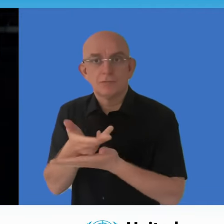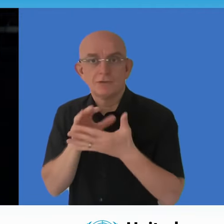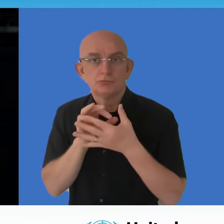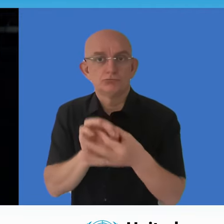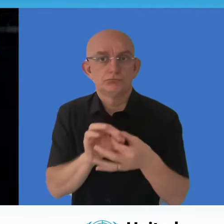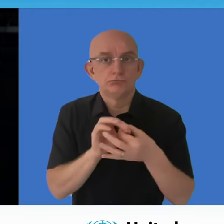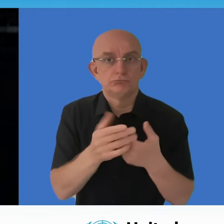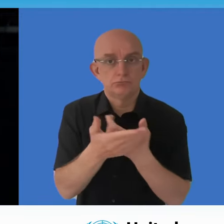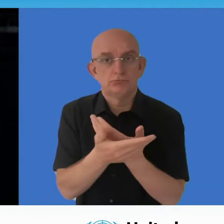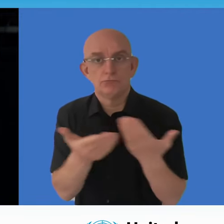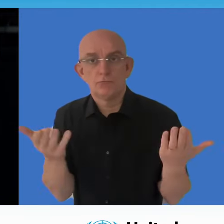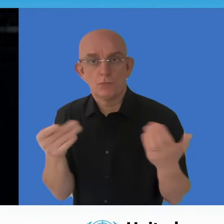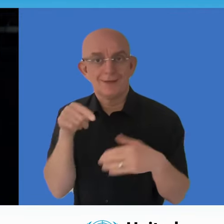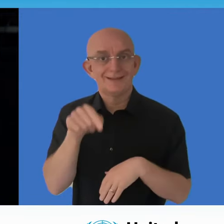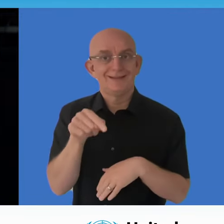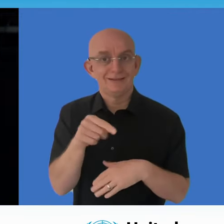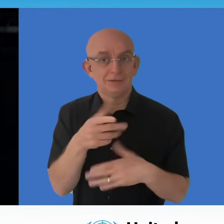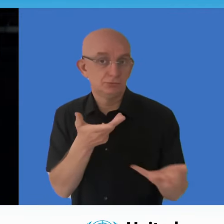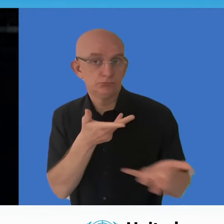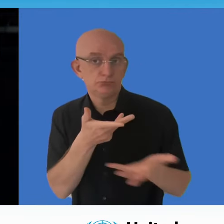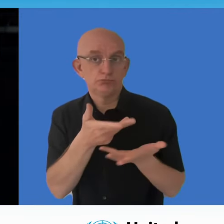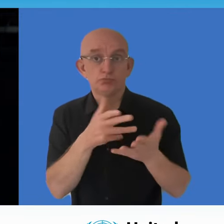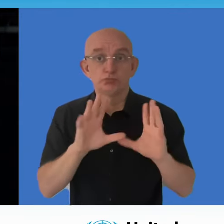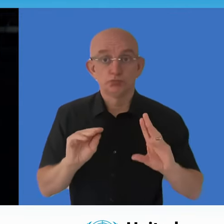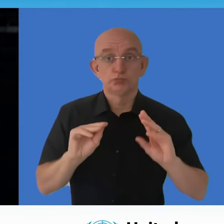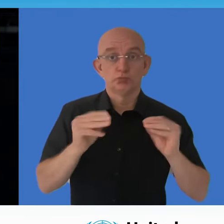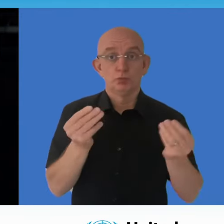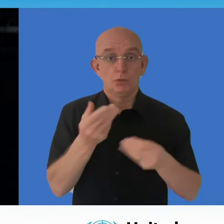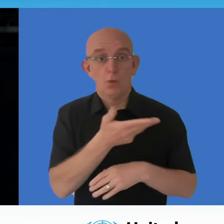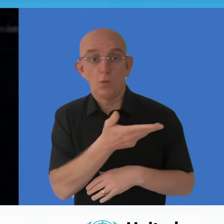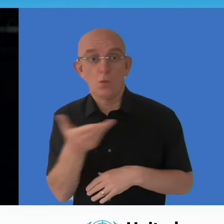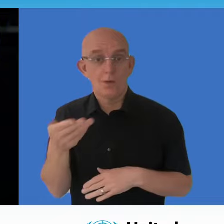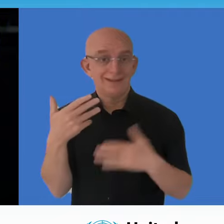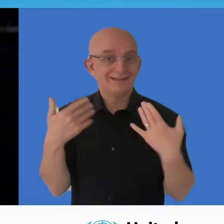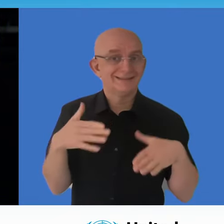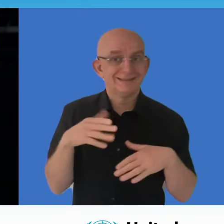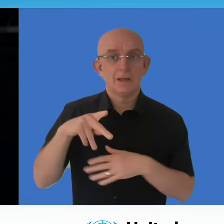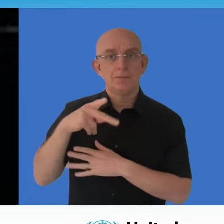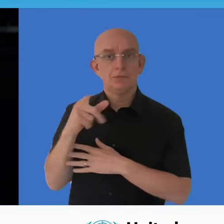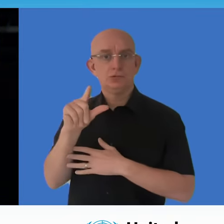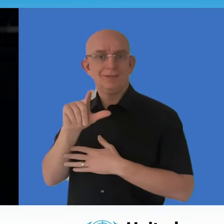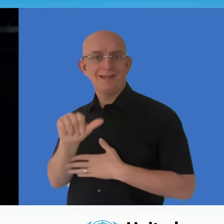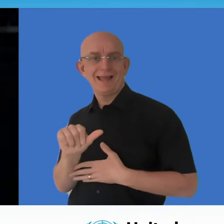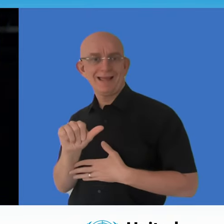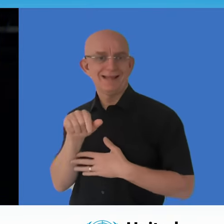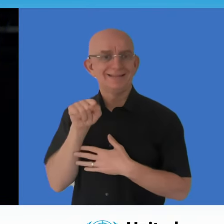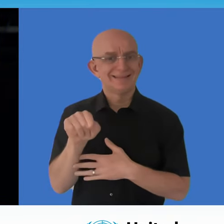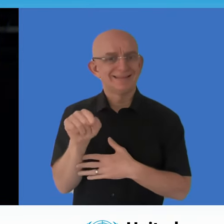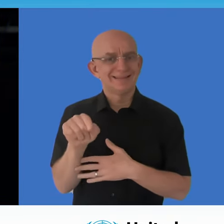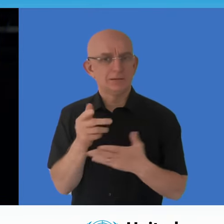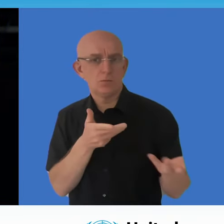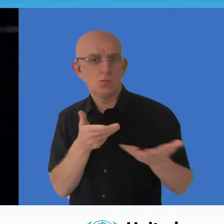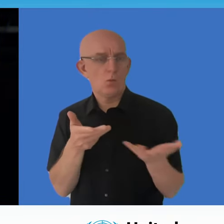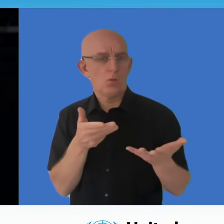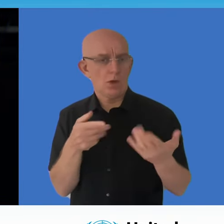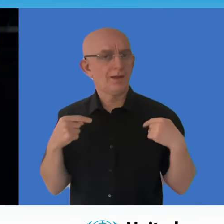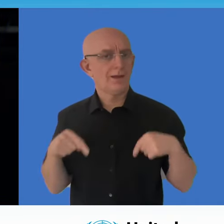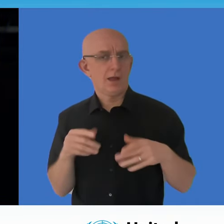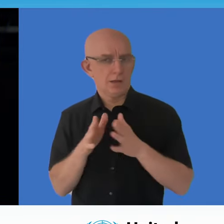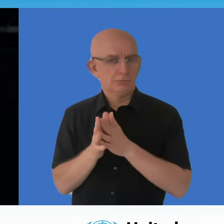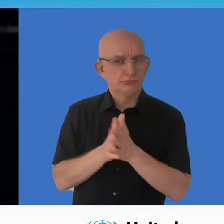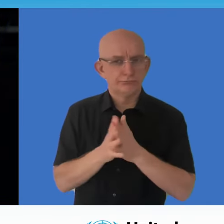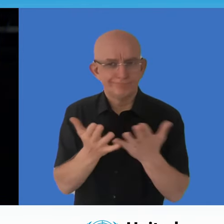youth. I am eager to hear directly from young people about where we are going